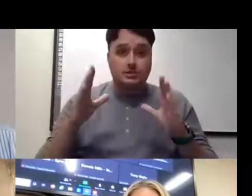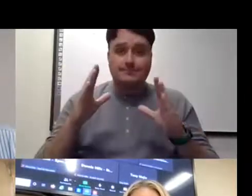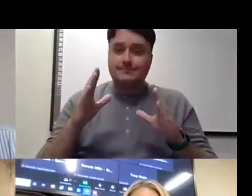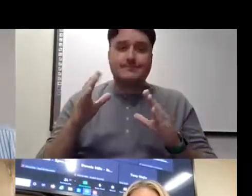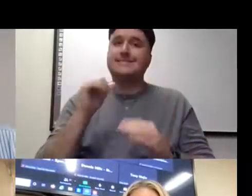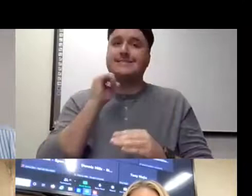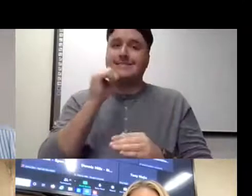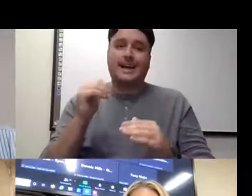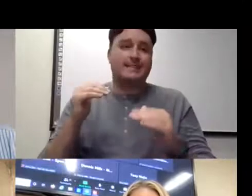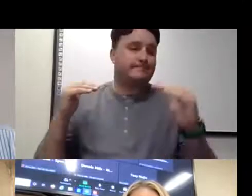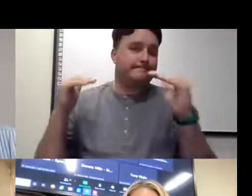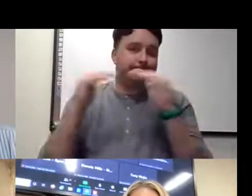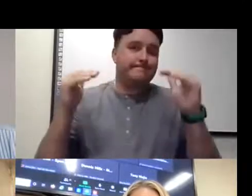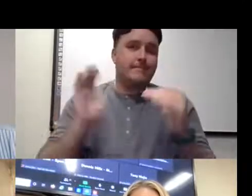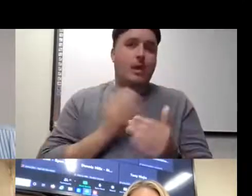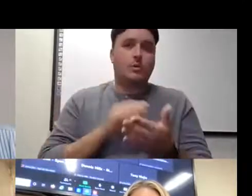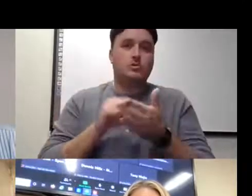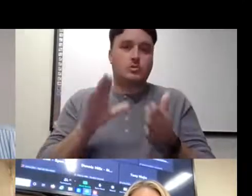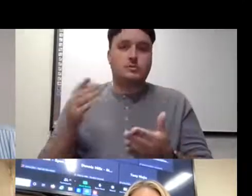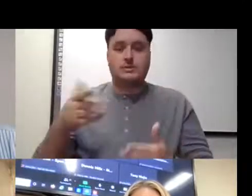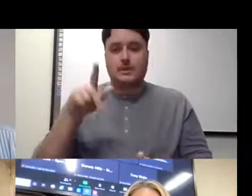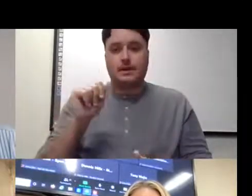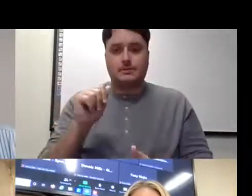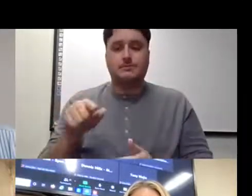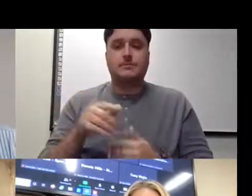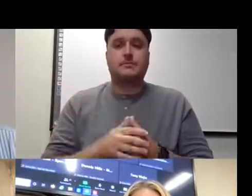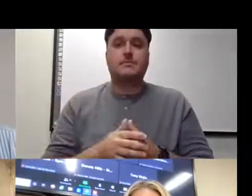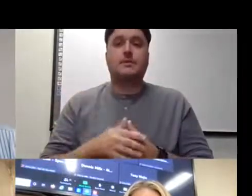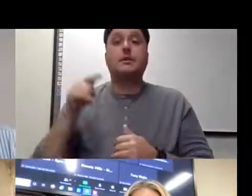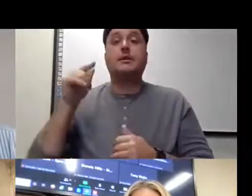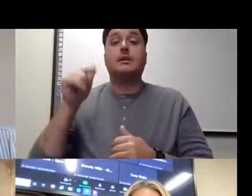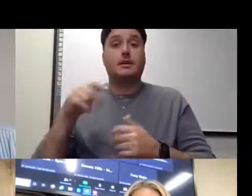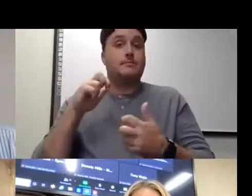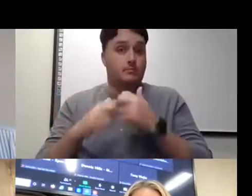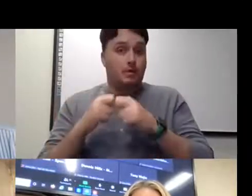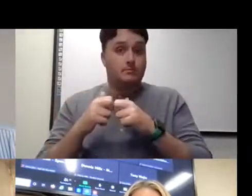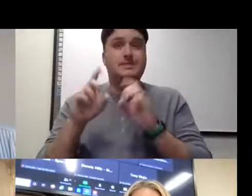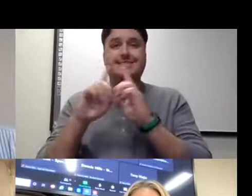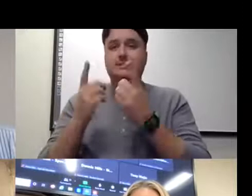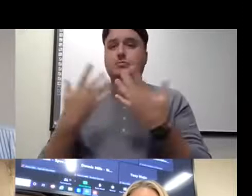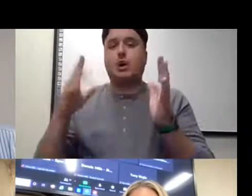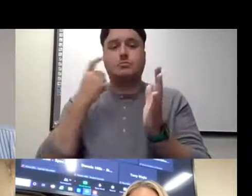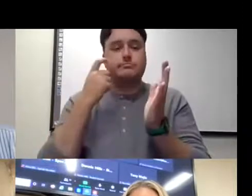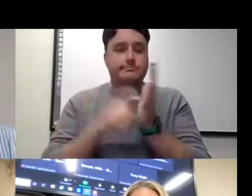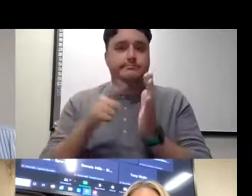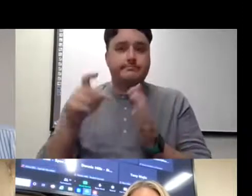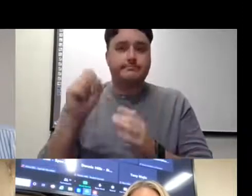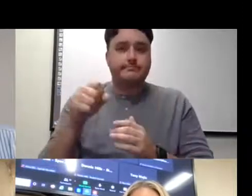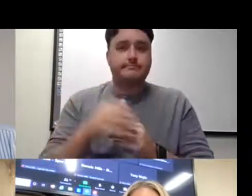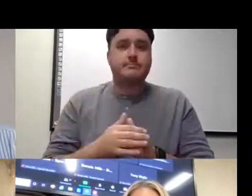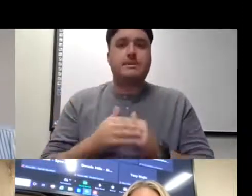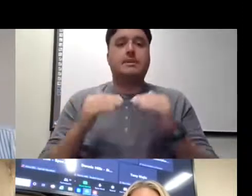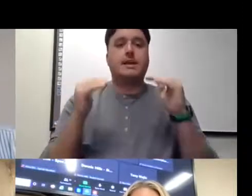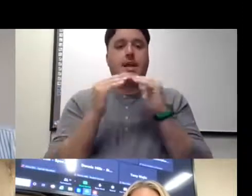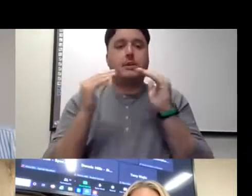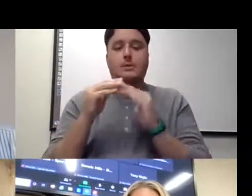mirror that of our students and families. This is a problem that the district was already starting to tackle. Our equity task force